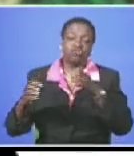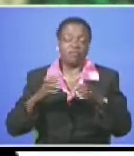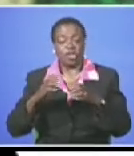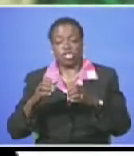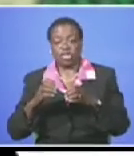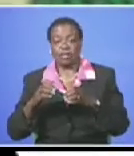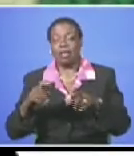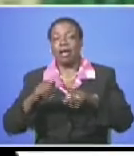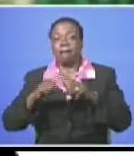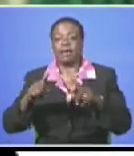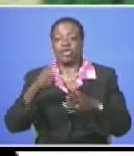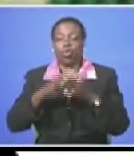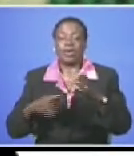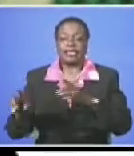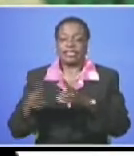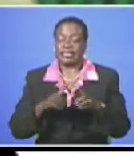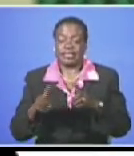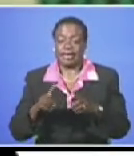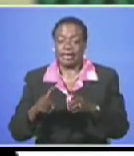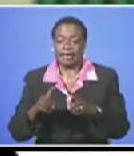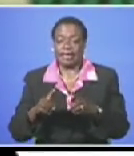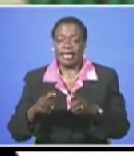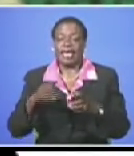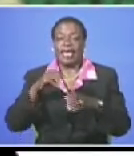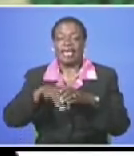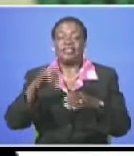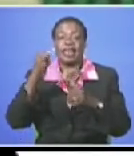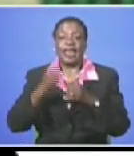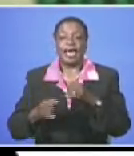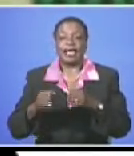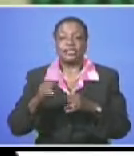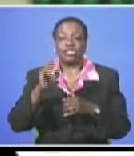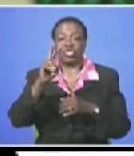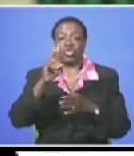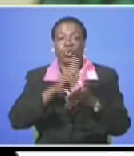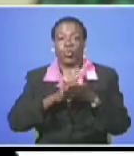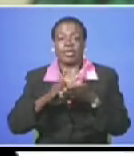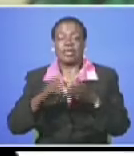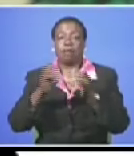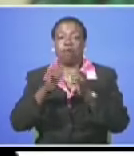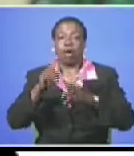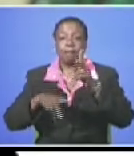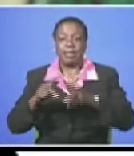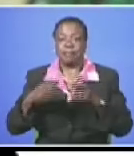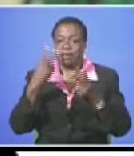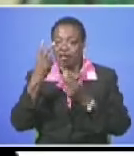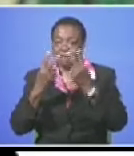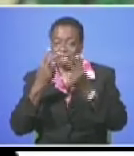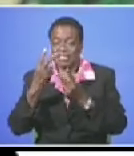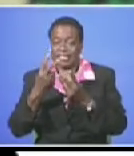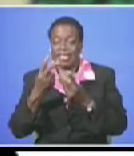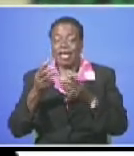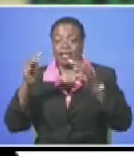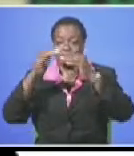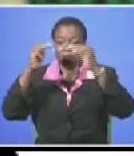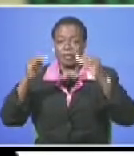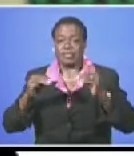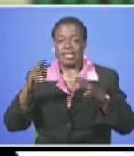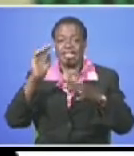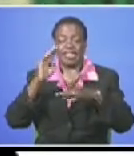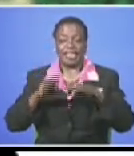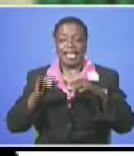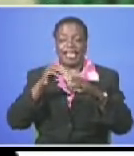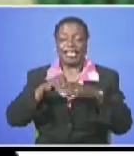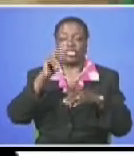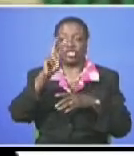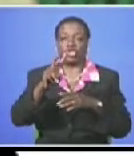but I think what it's done is, I think in the last 2 weeks there have been more people visiting the museum than in the 2 years prior. And it also reflects